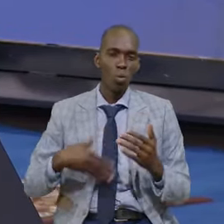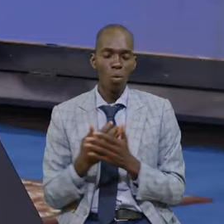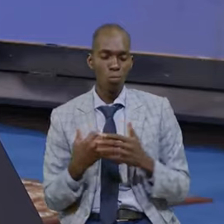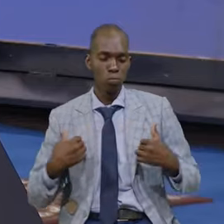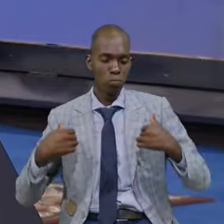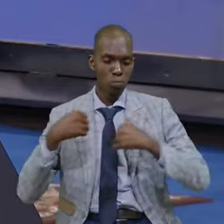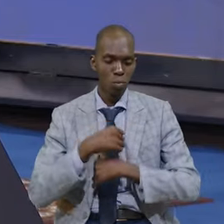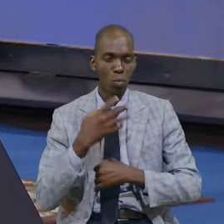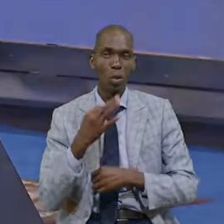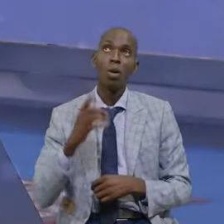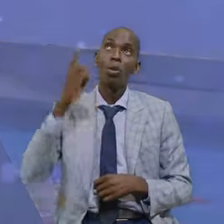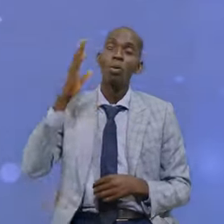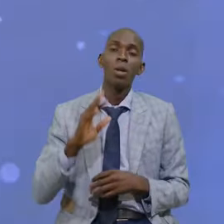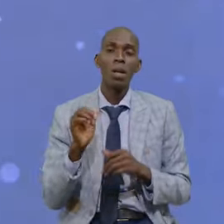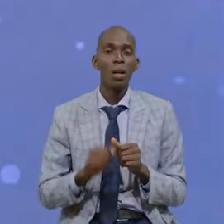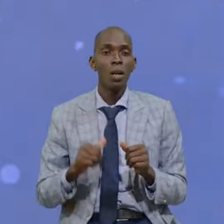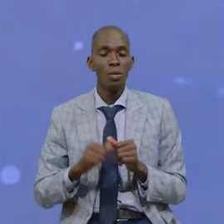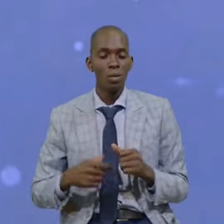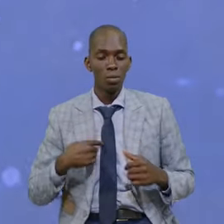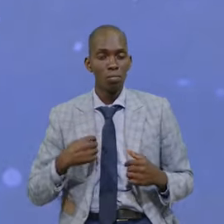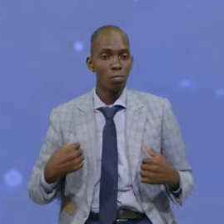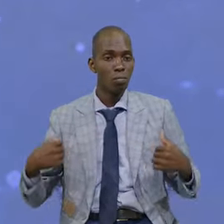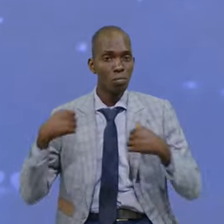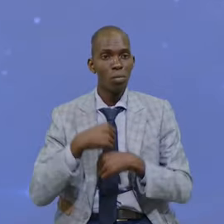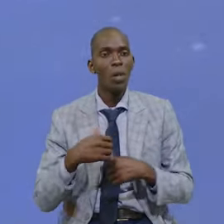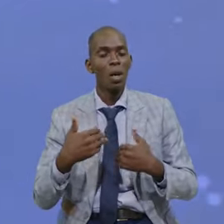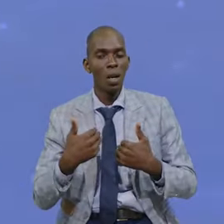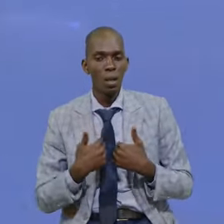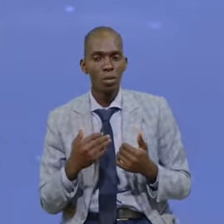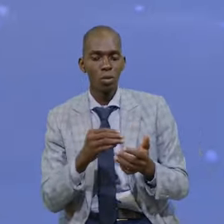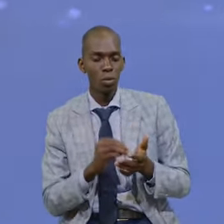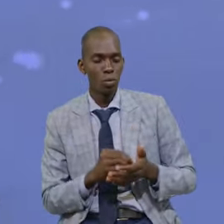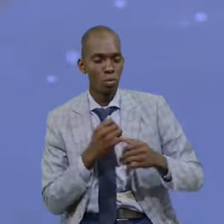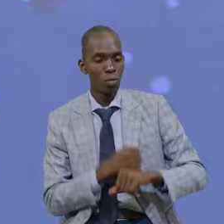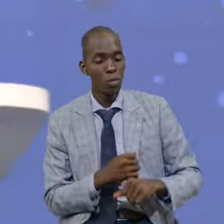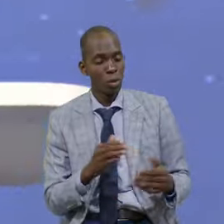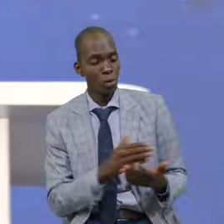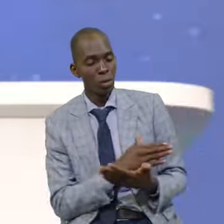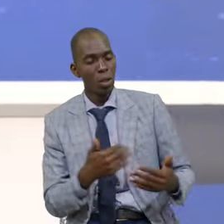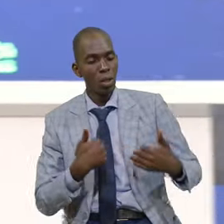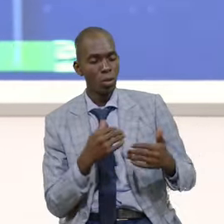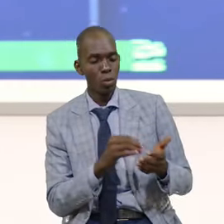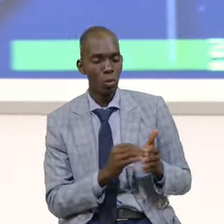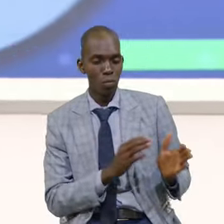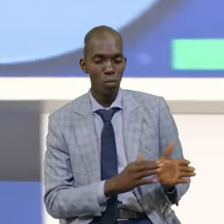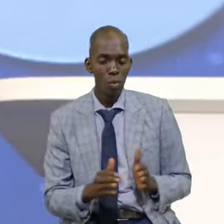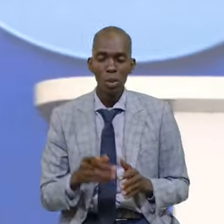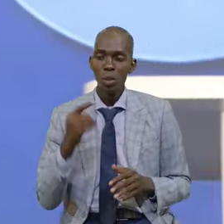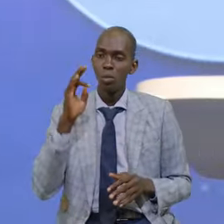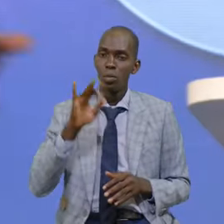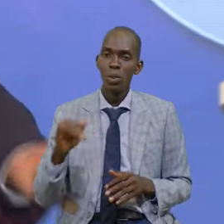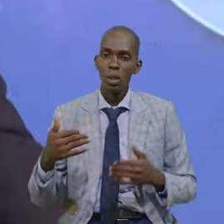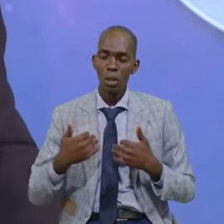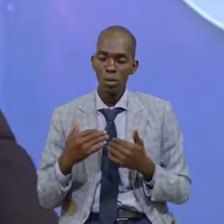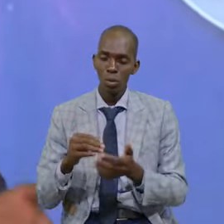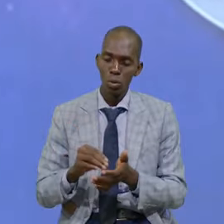God. Every armor has its part. The singing has its part. The preaching has its part.